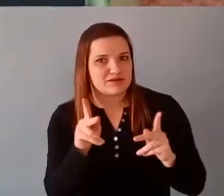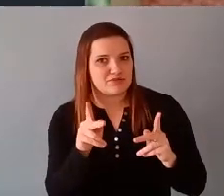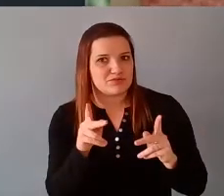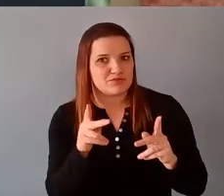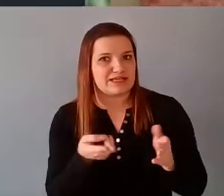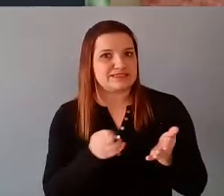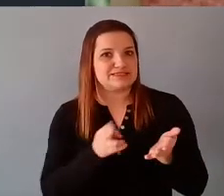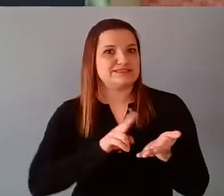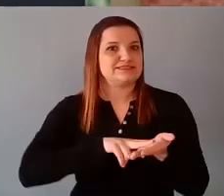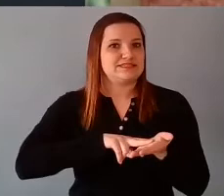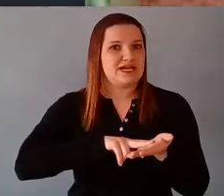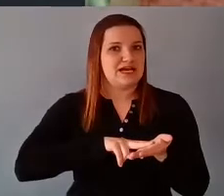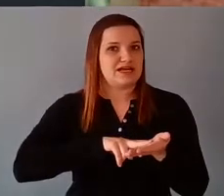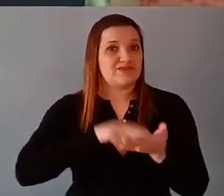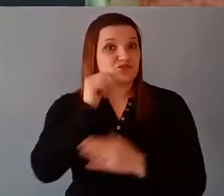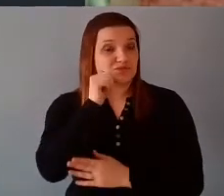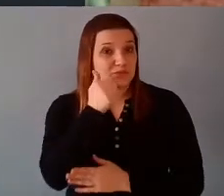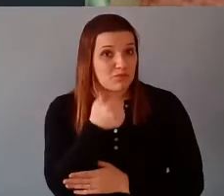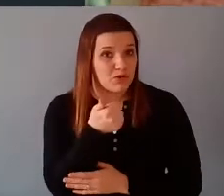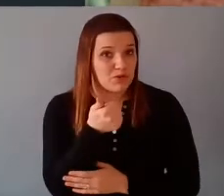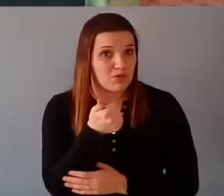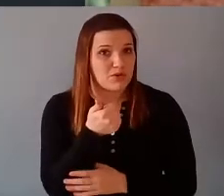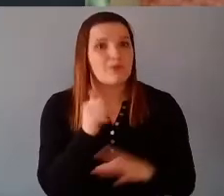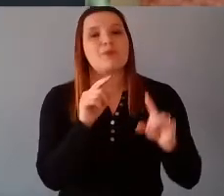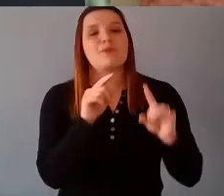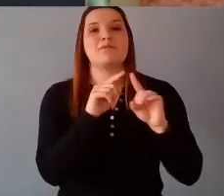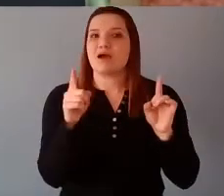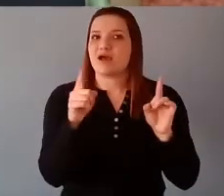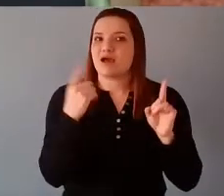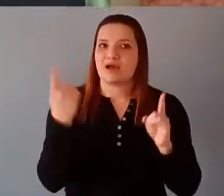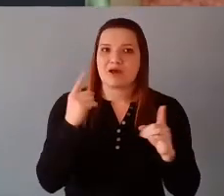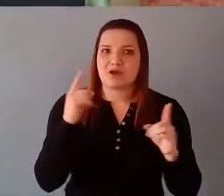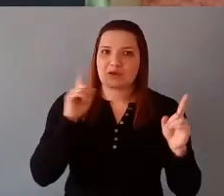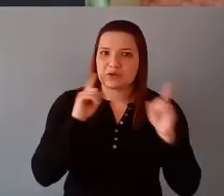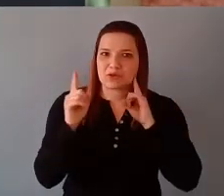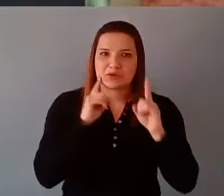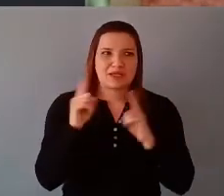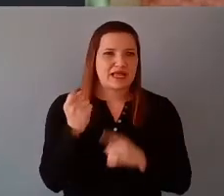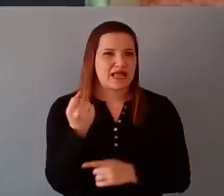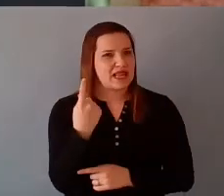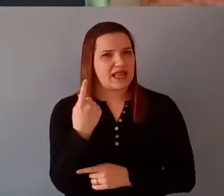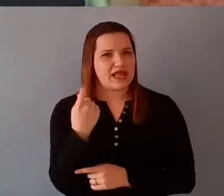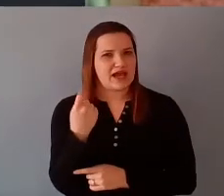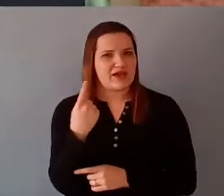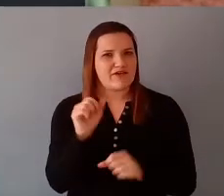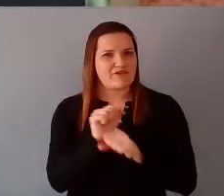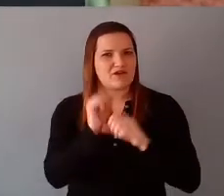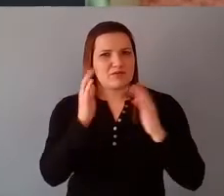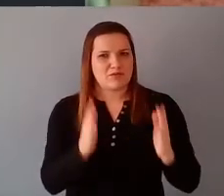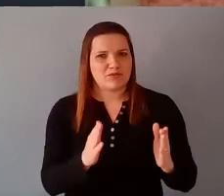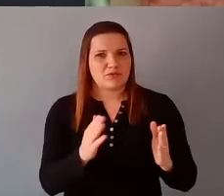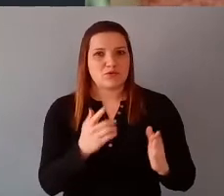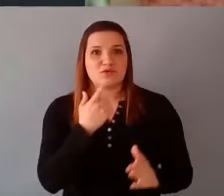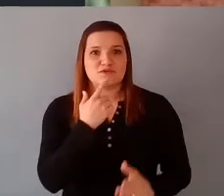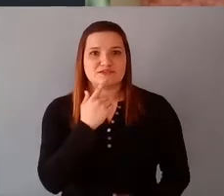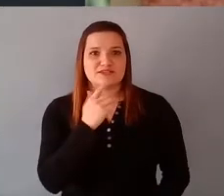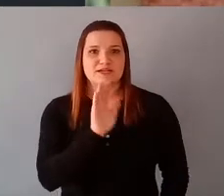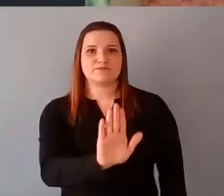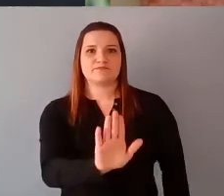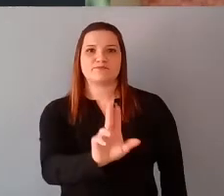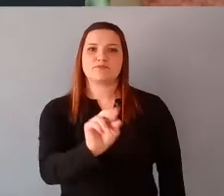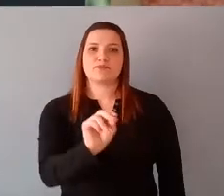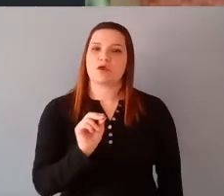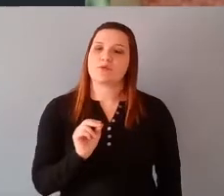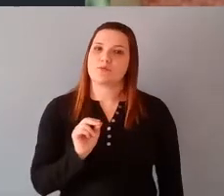signed up for tomorrow. But I only heard like 11 employees have actually declined at this